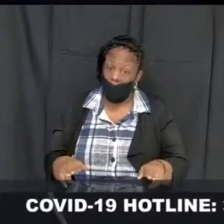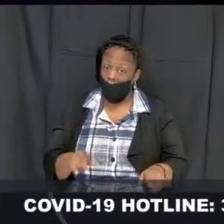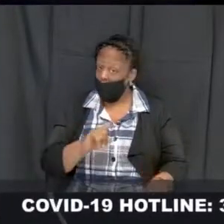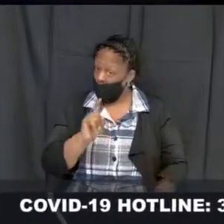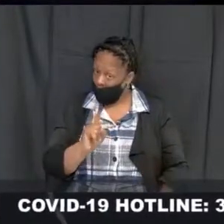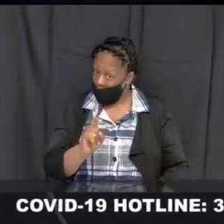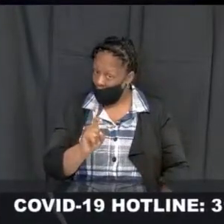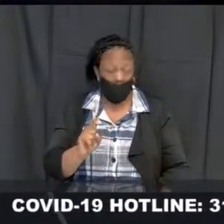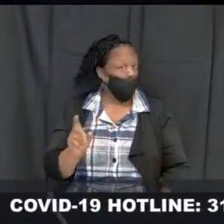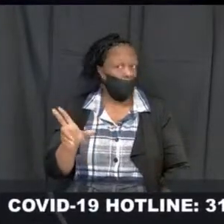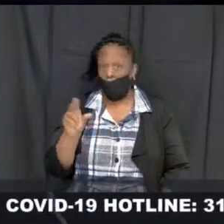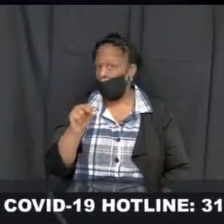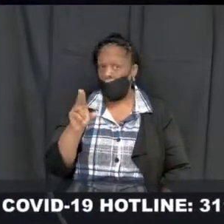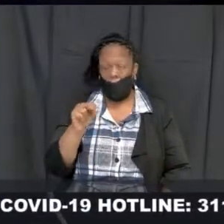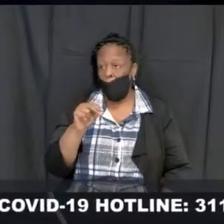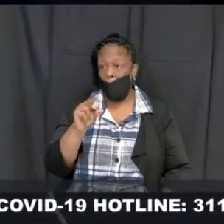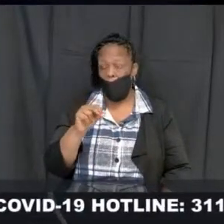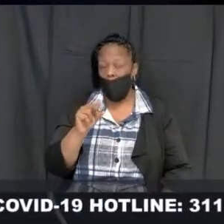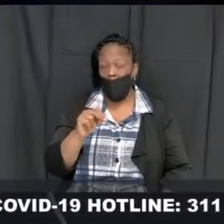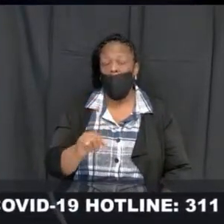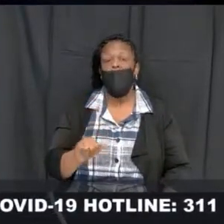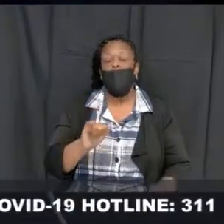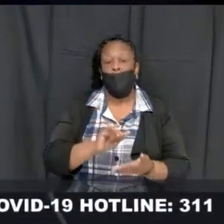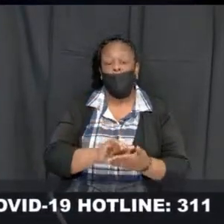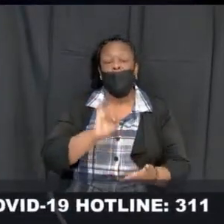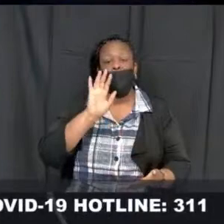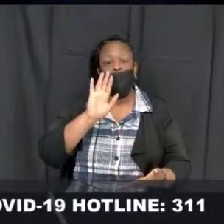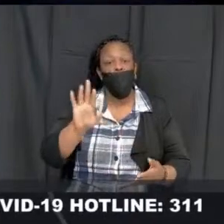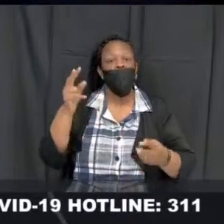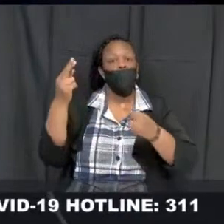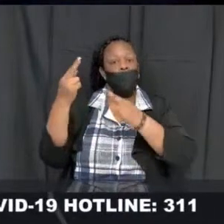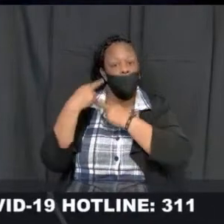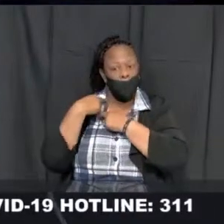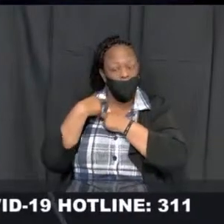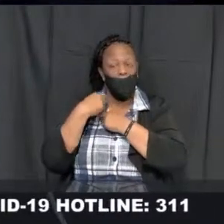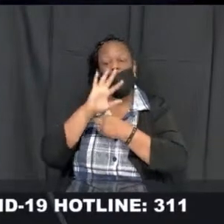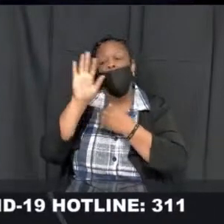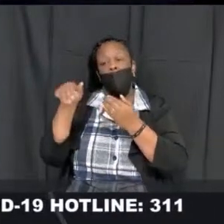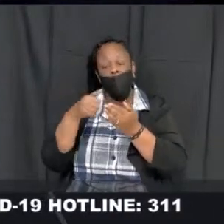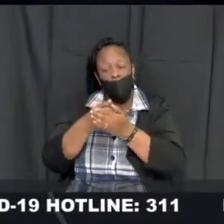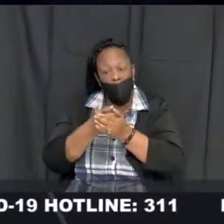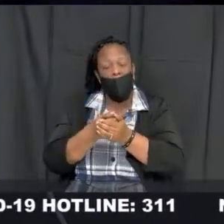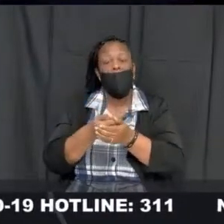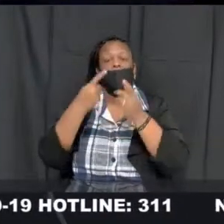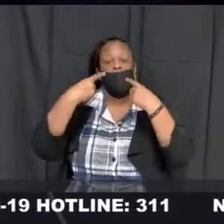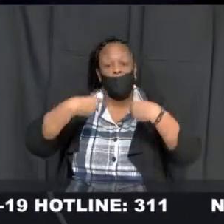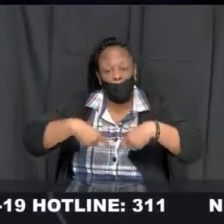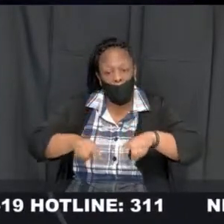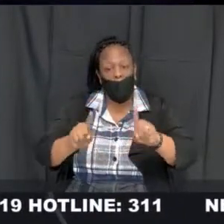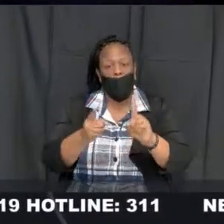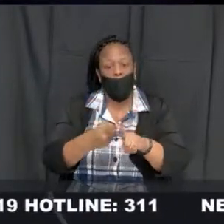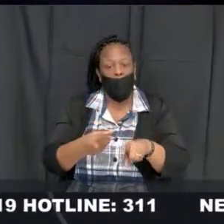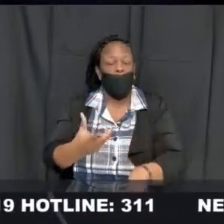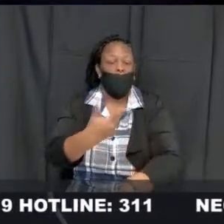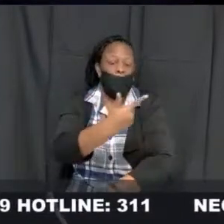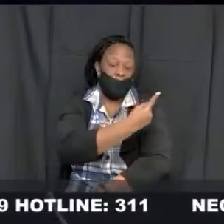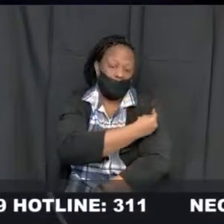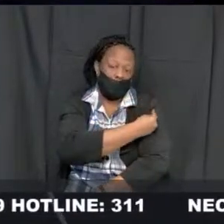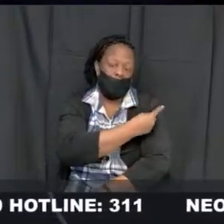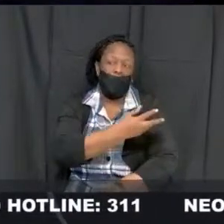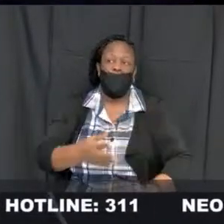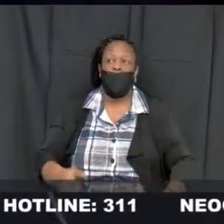This will have to be the personal responsibility of every individual who refuse